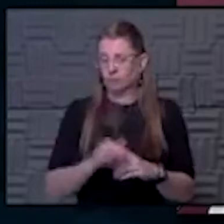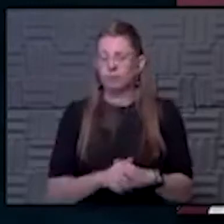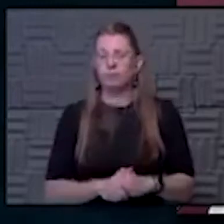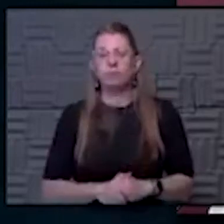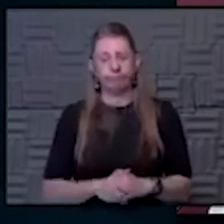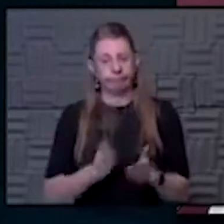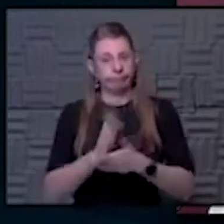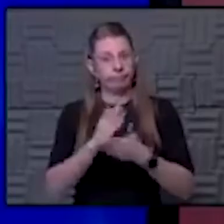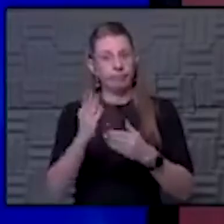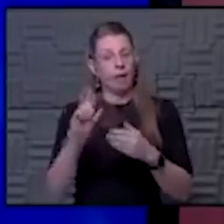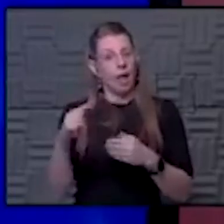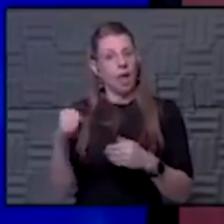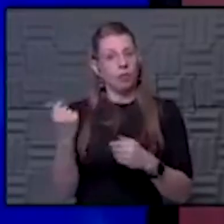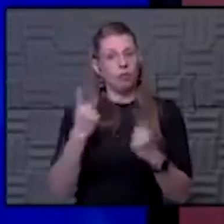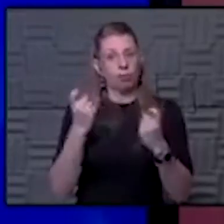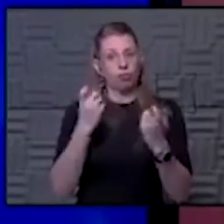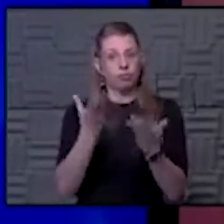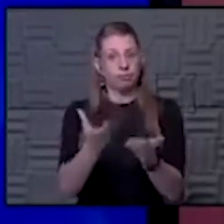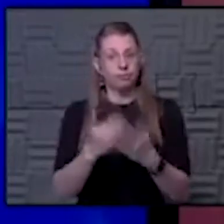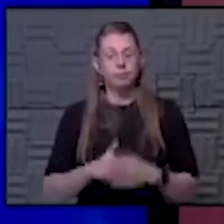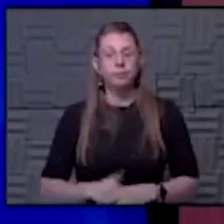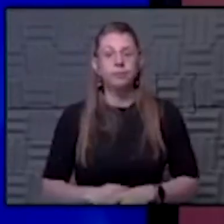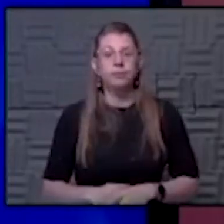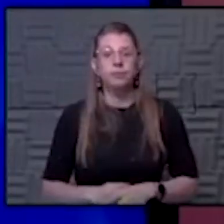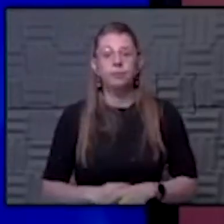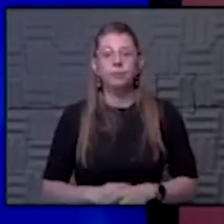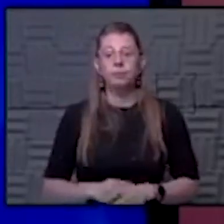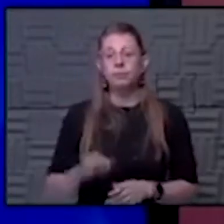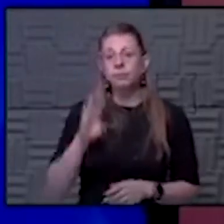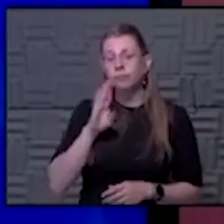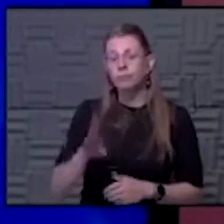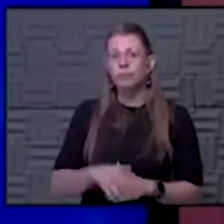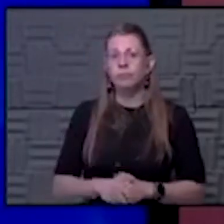right. Other questions out there? Hi.